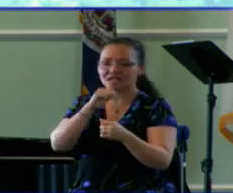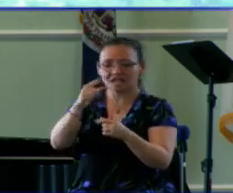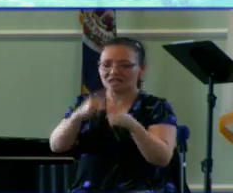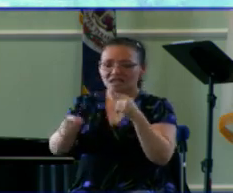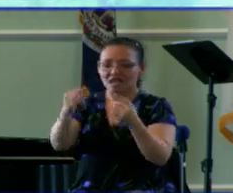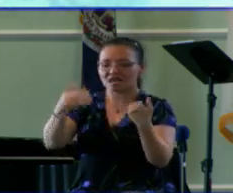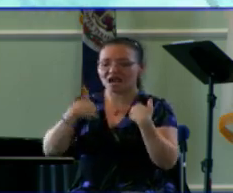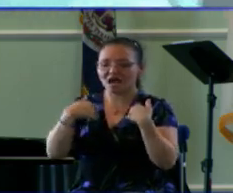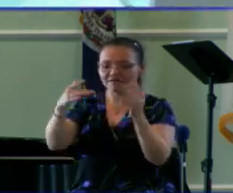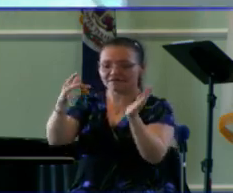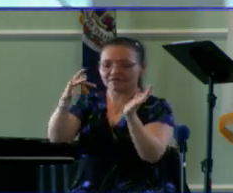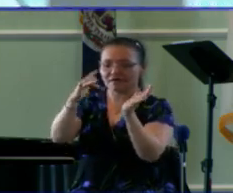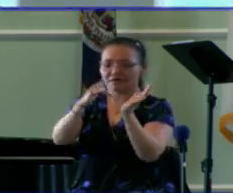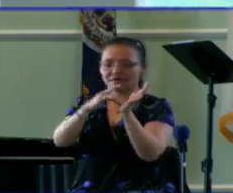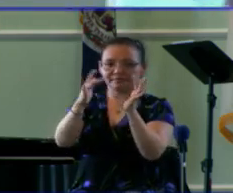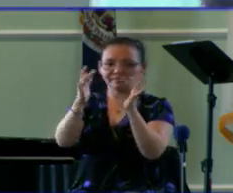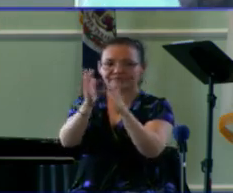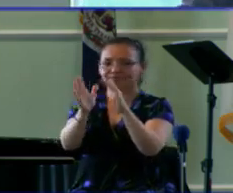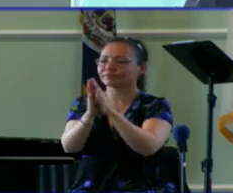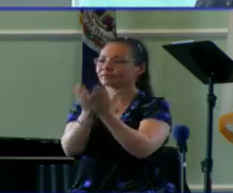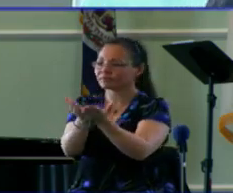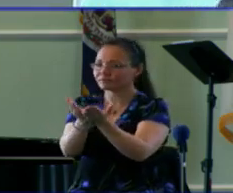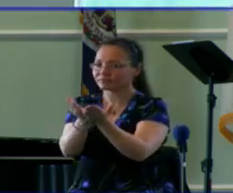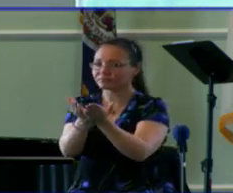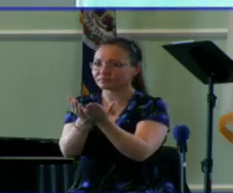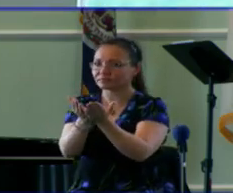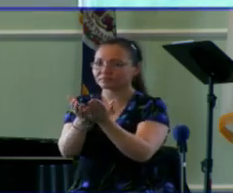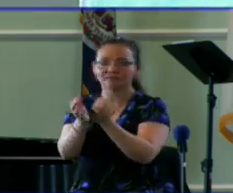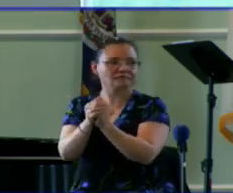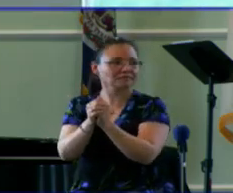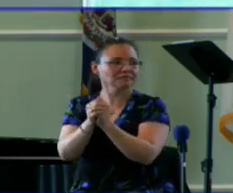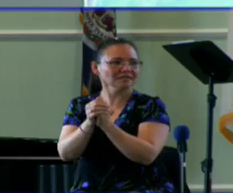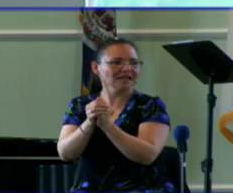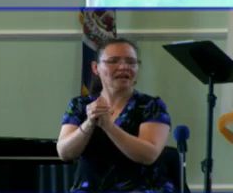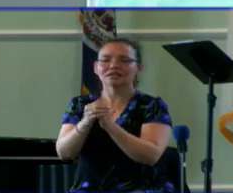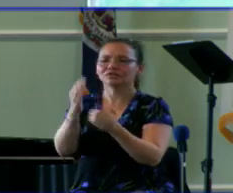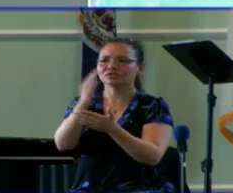video of some Chinese believers.